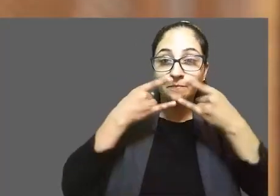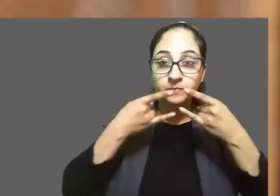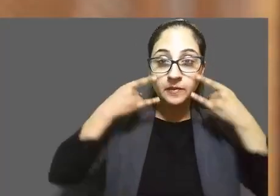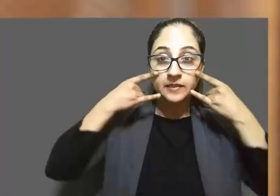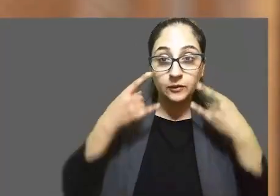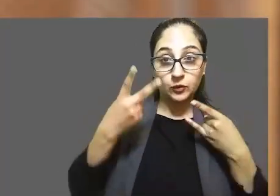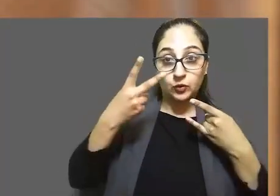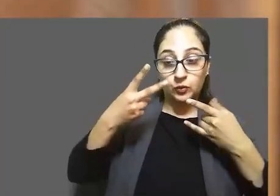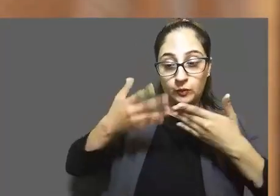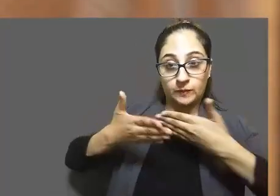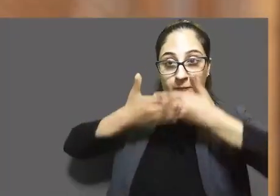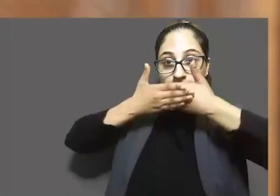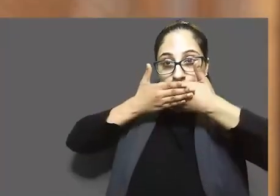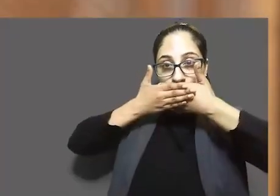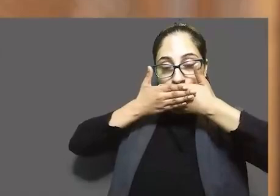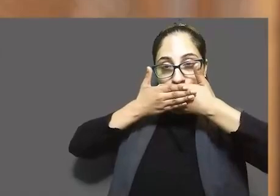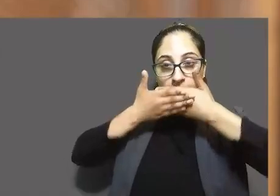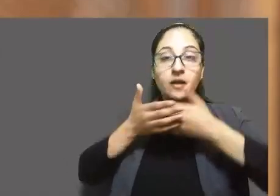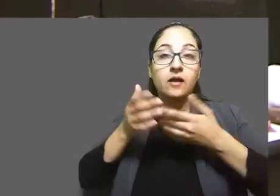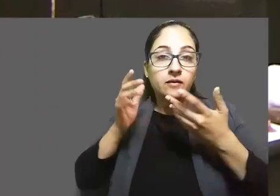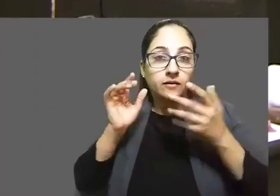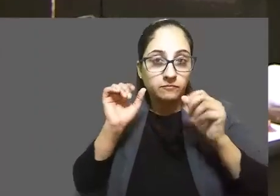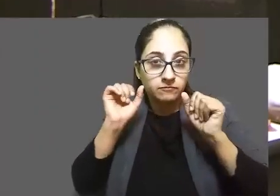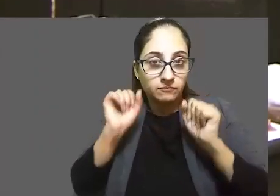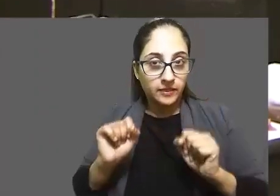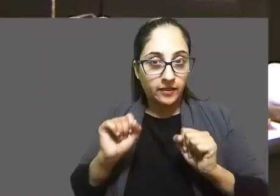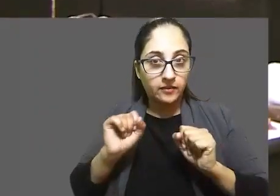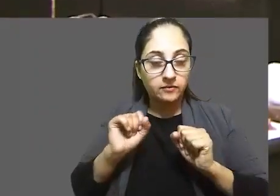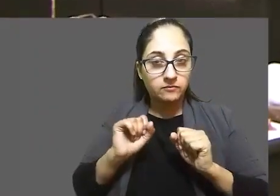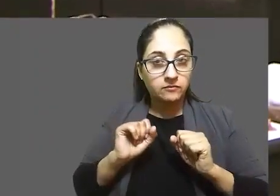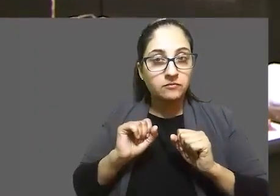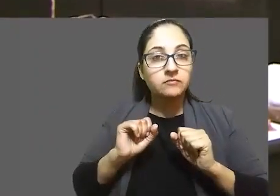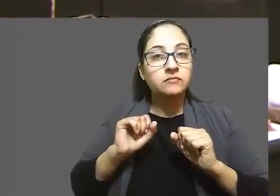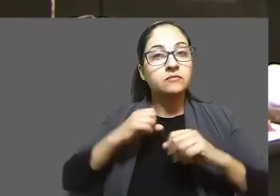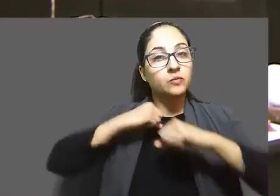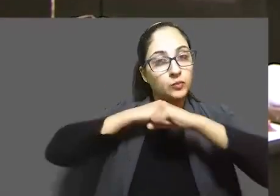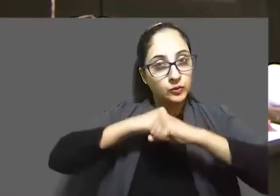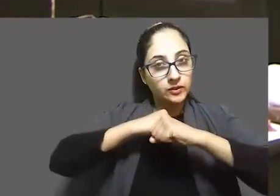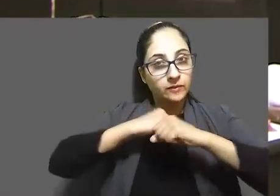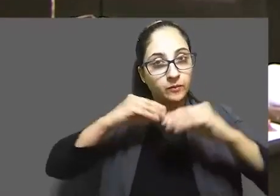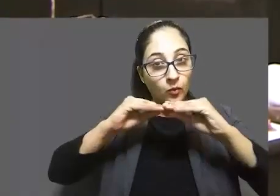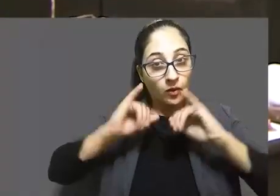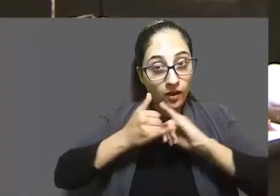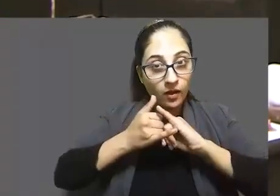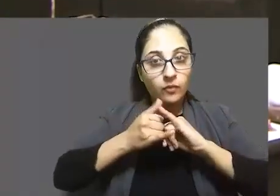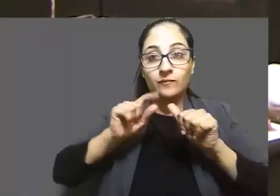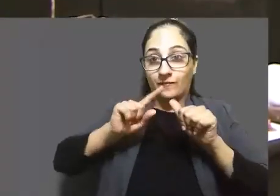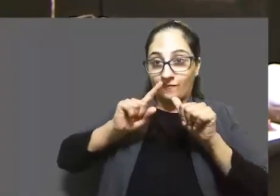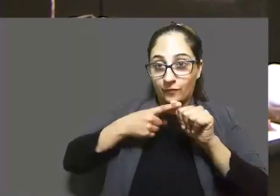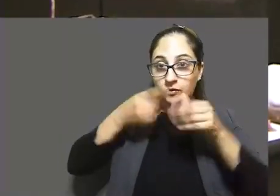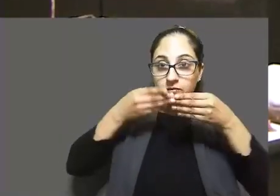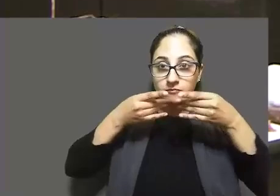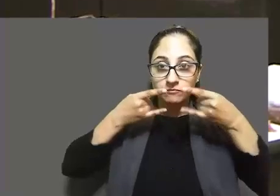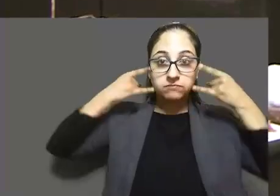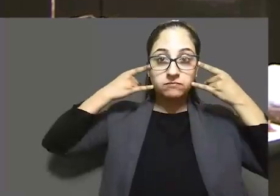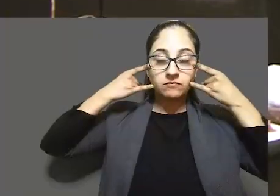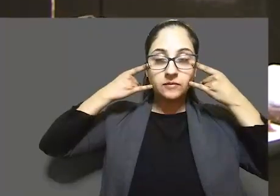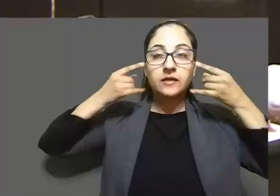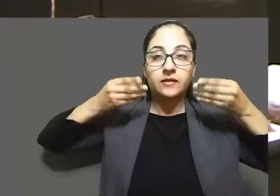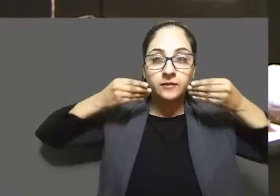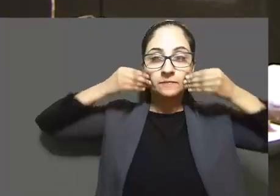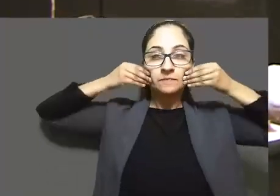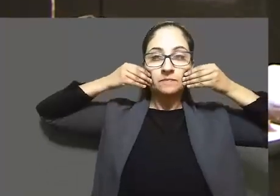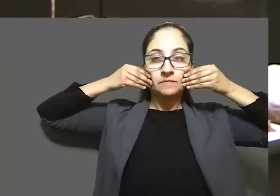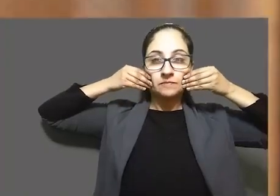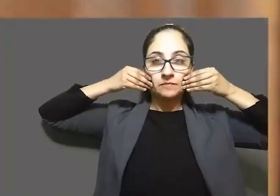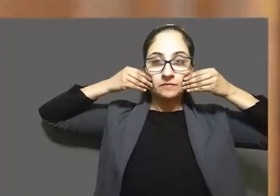one. That does add an extra layer, and it can be helpful by making the inner mask tighter against the face, but as long as the material and the fit